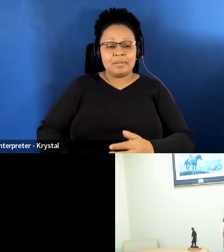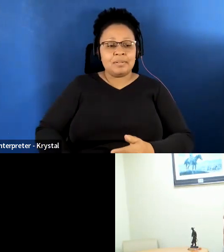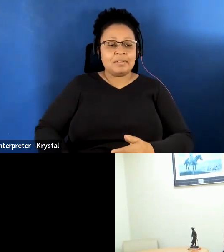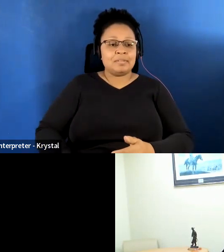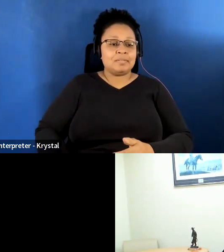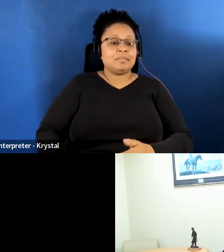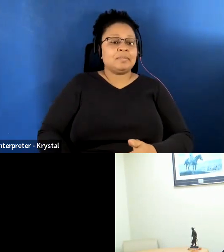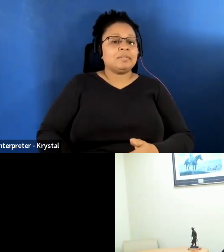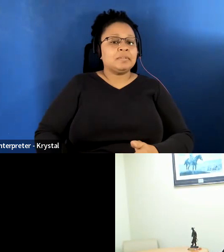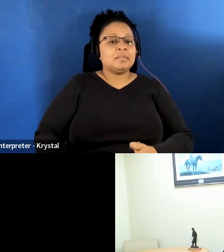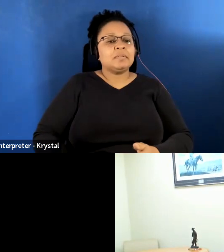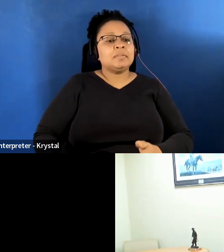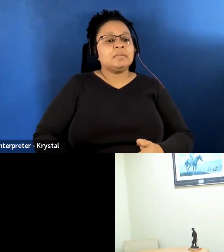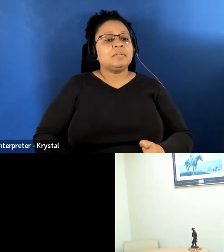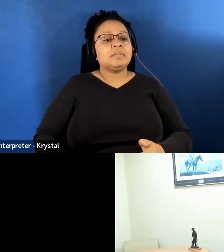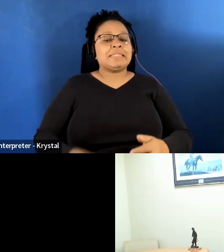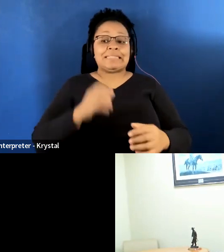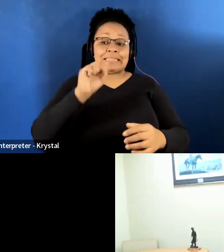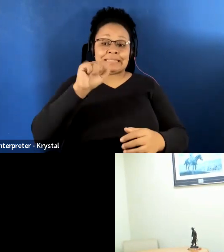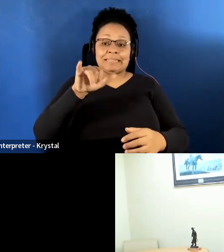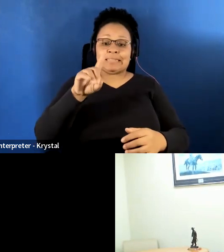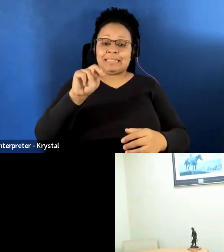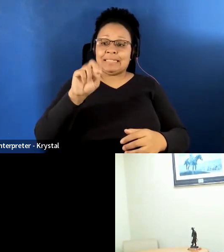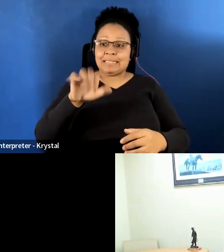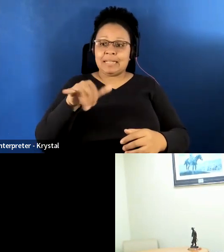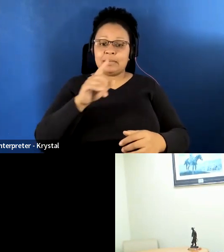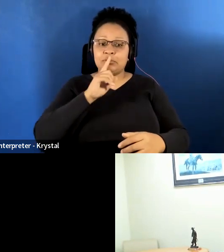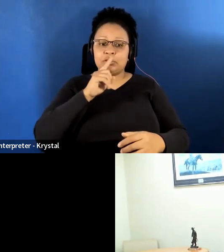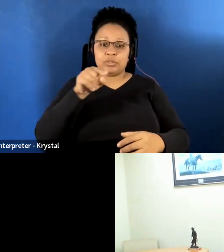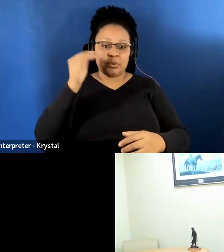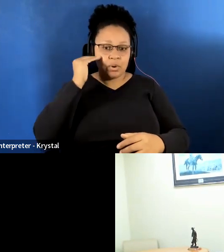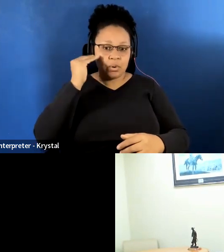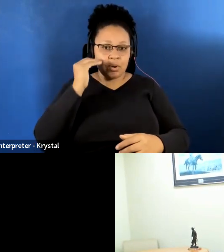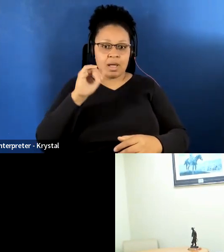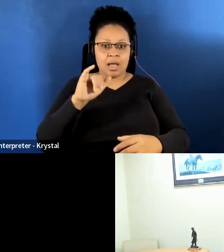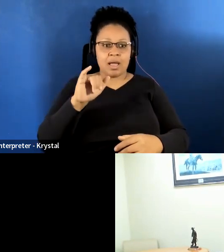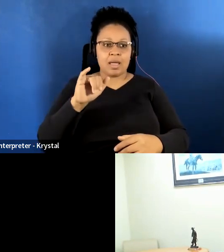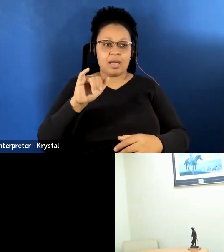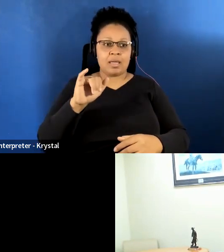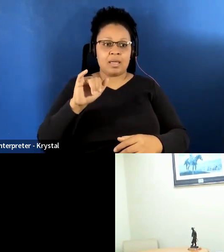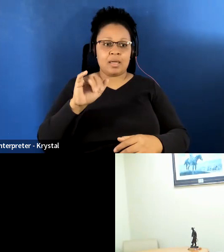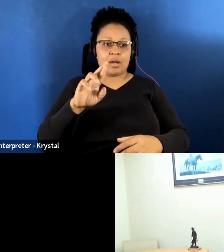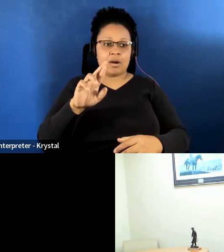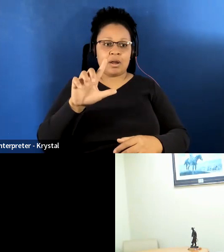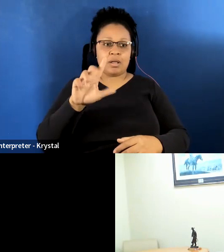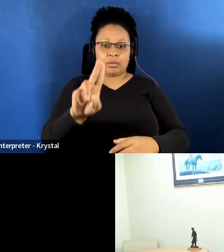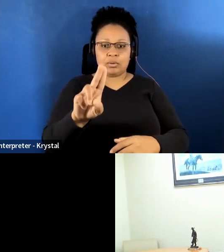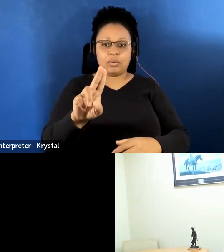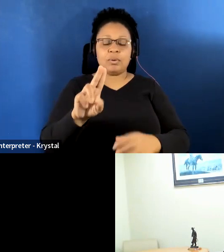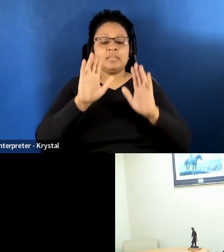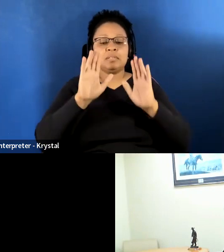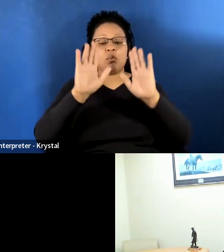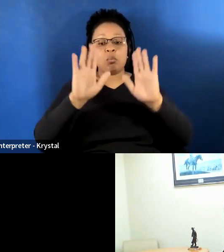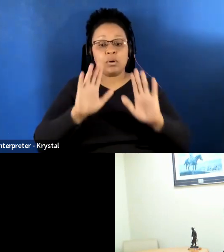Sydney, I'm sure if you're not already aware, but ILRU is an incredible